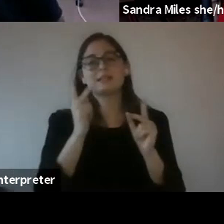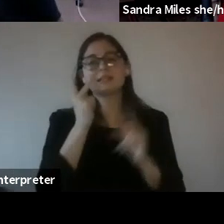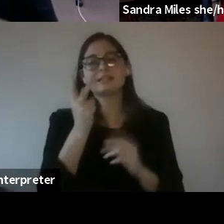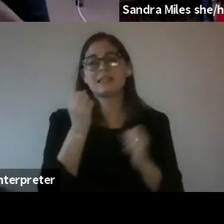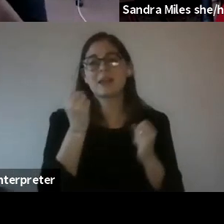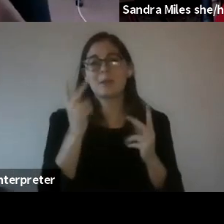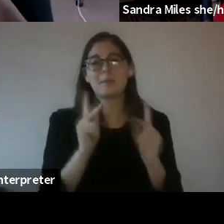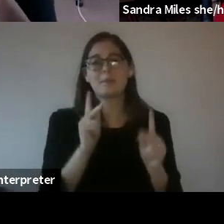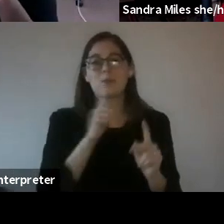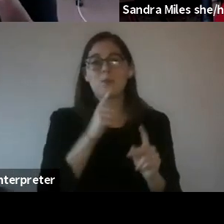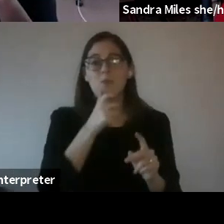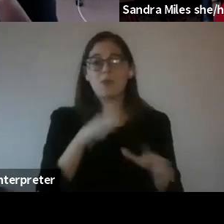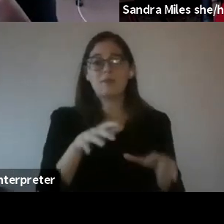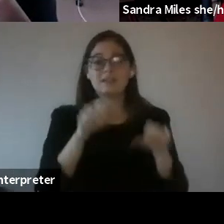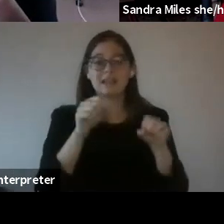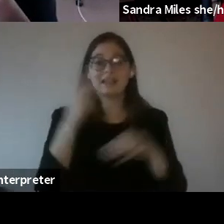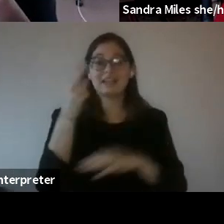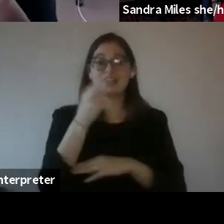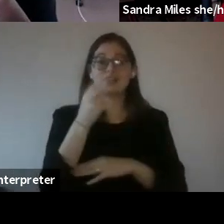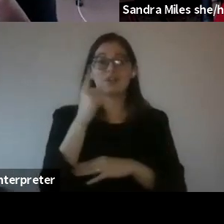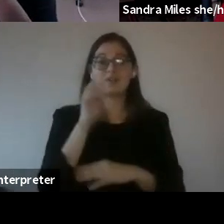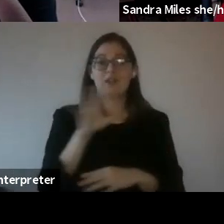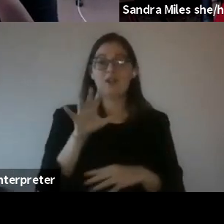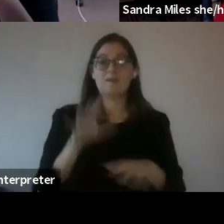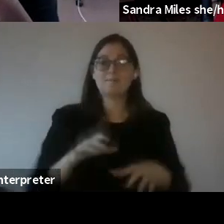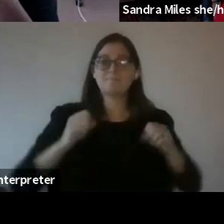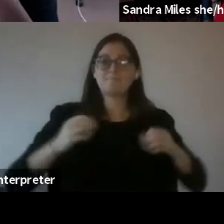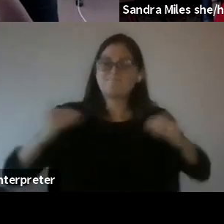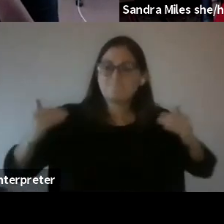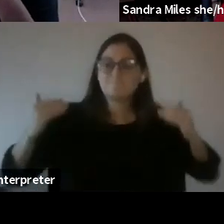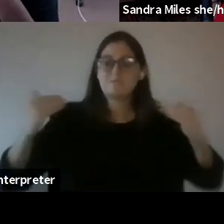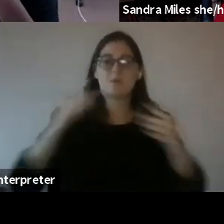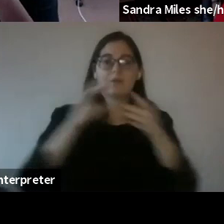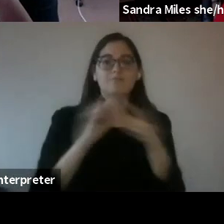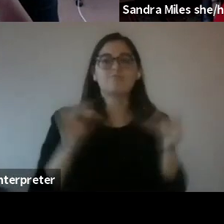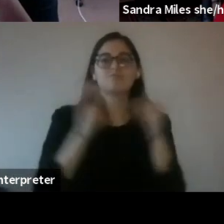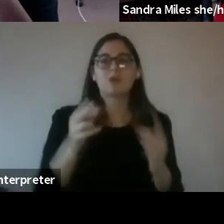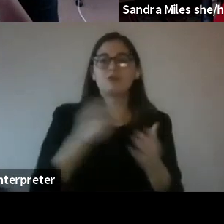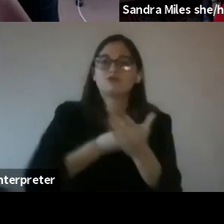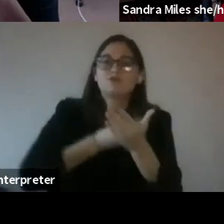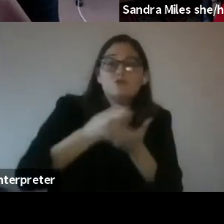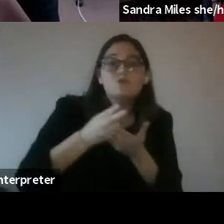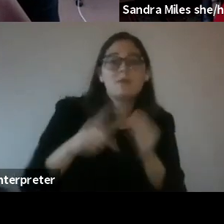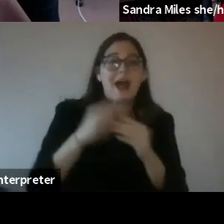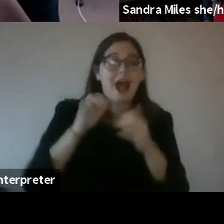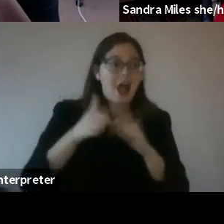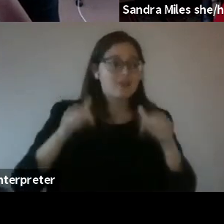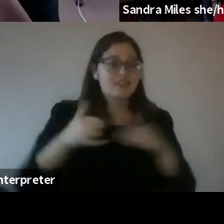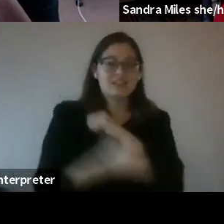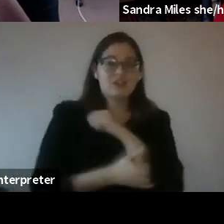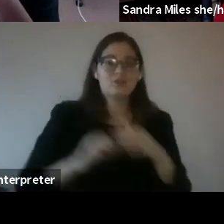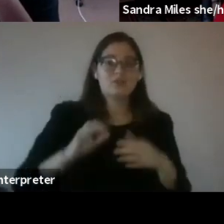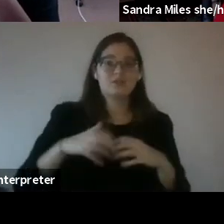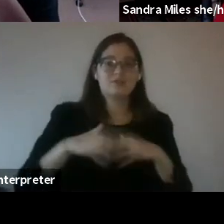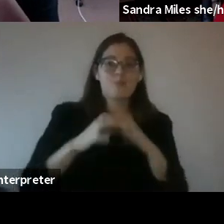history as their mantle to just go forth and tell the truth about how this country was formed and how